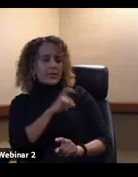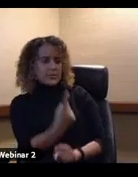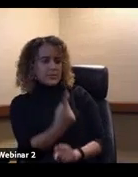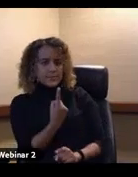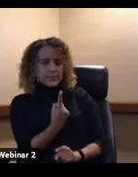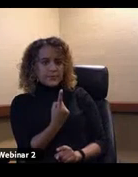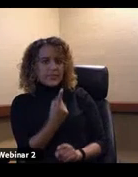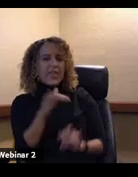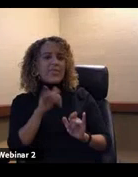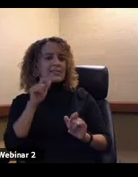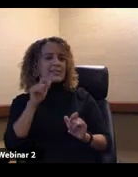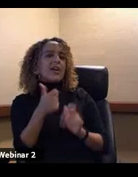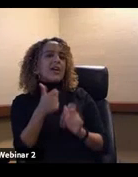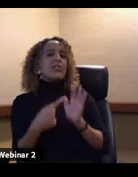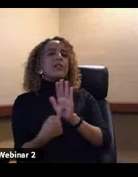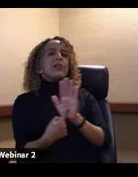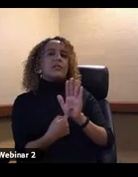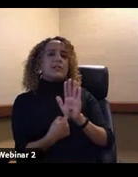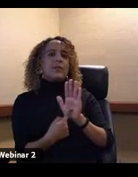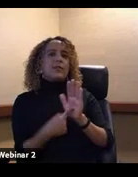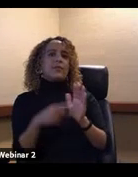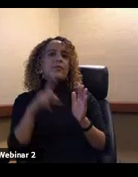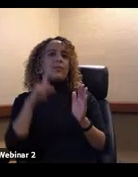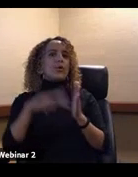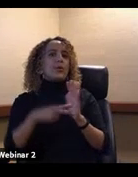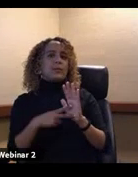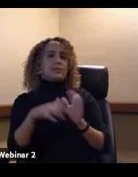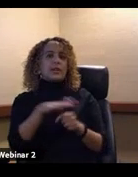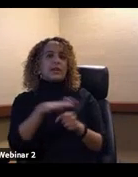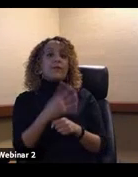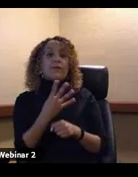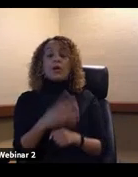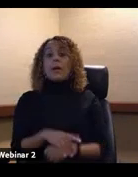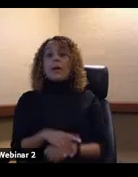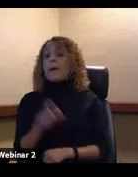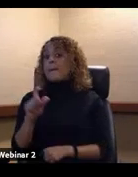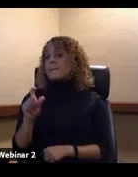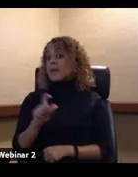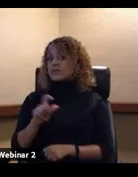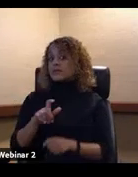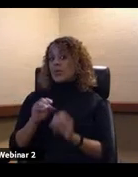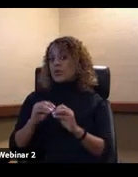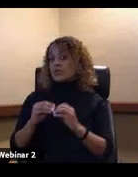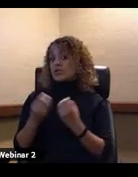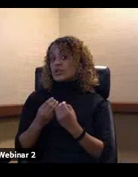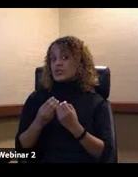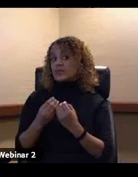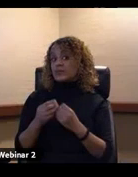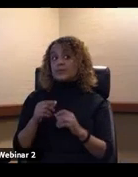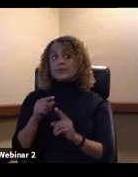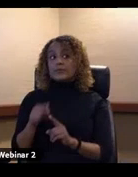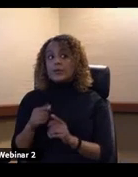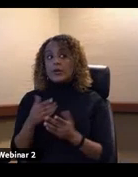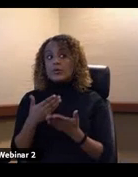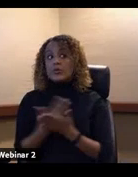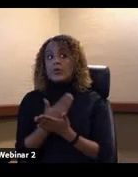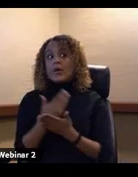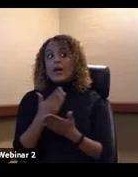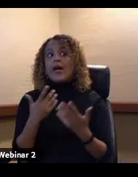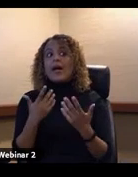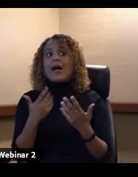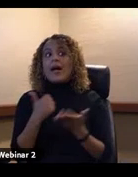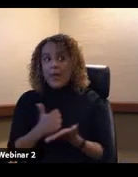door. That's another example of Purpose Area 4. A Muslim organization that's been providing sexual assault service developed a